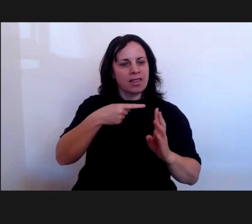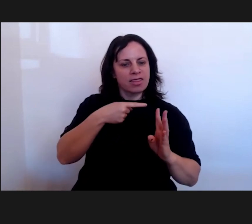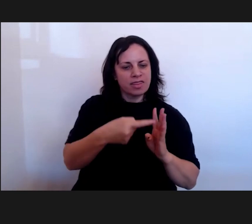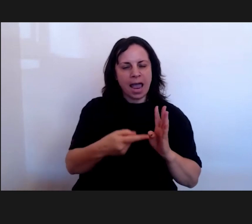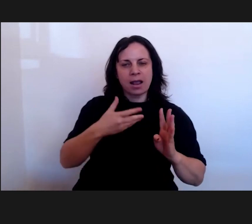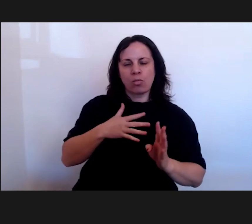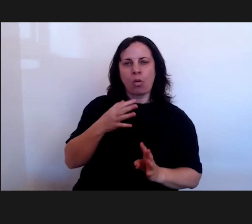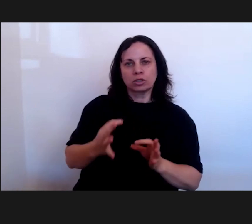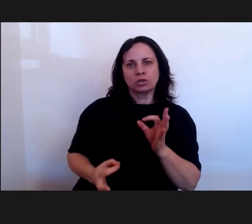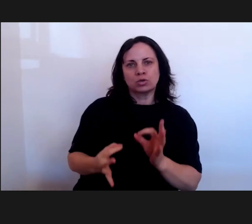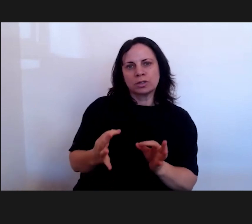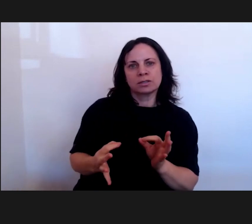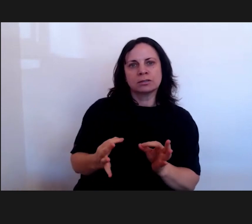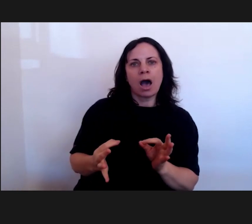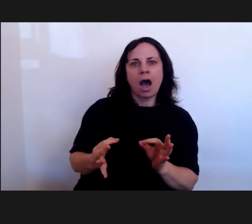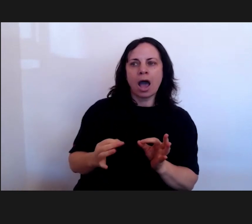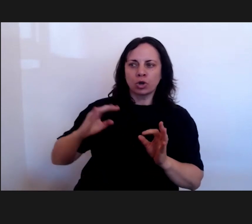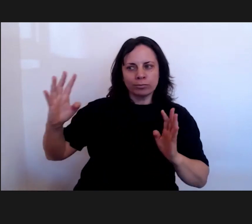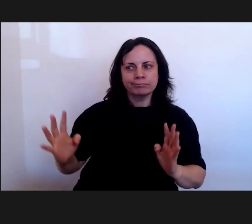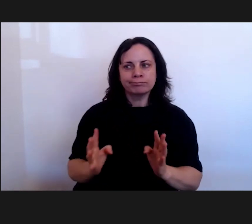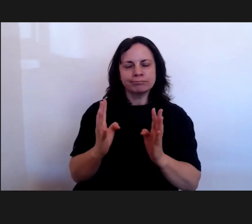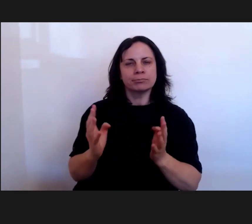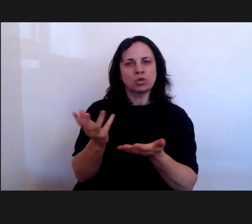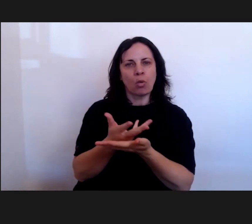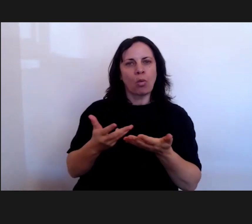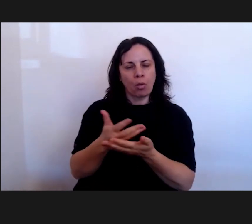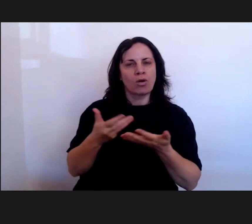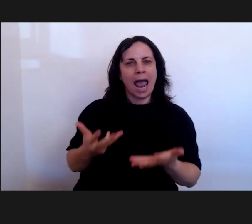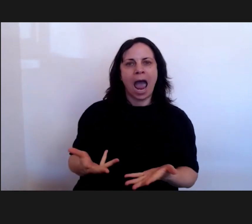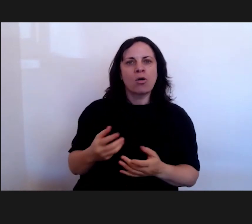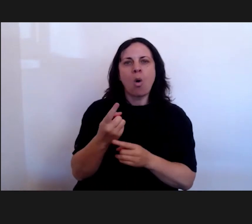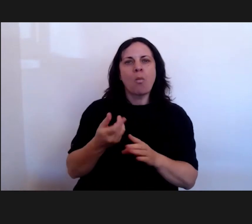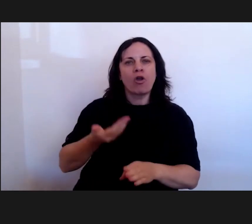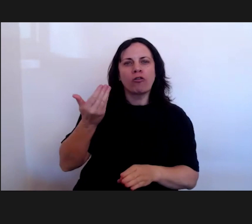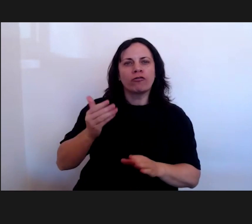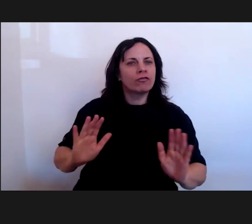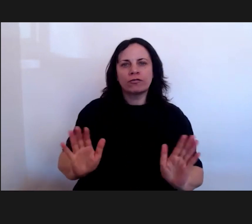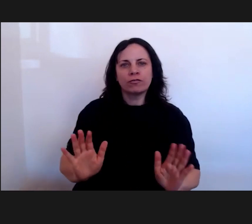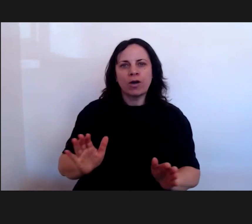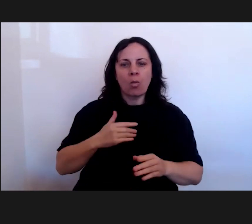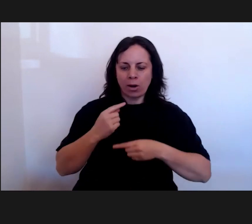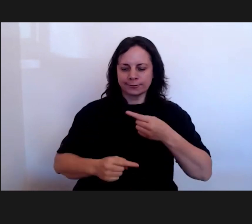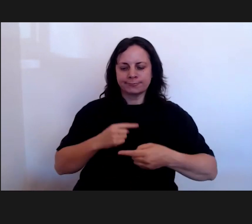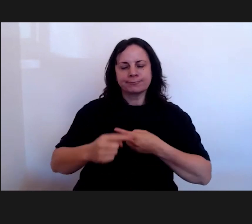not a one-off. And speaking about this, typically,